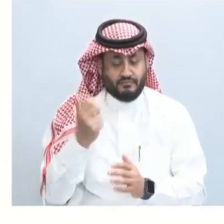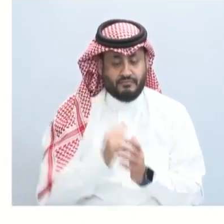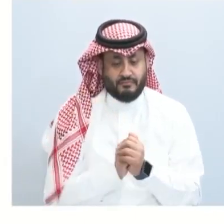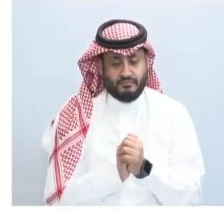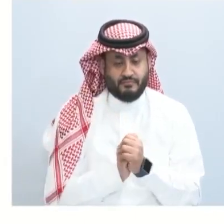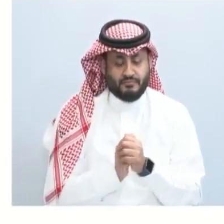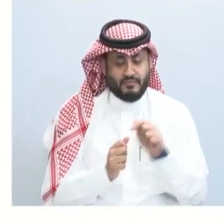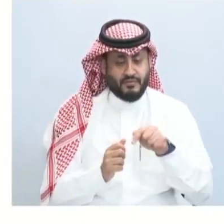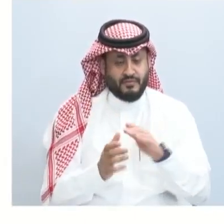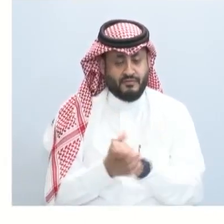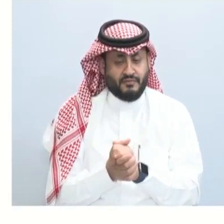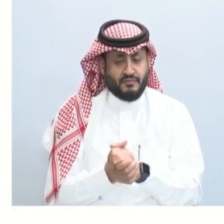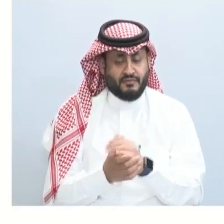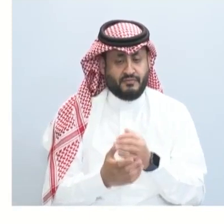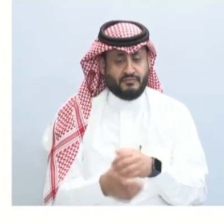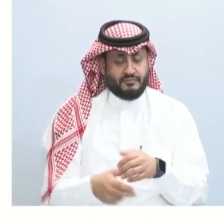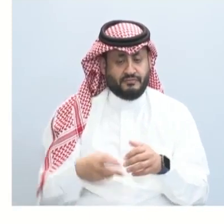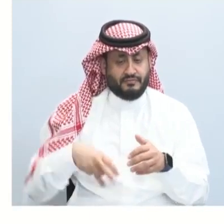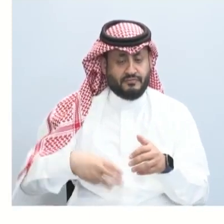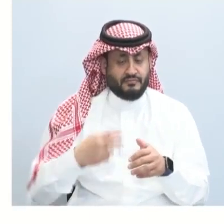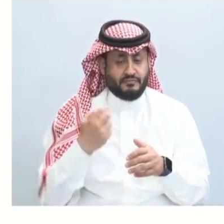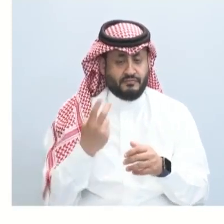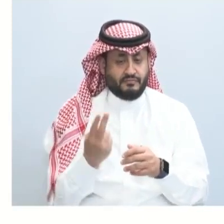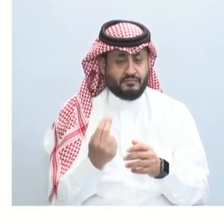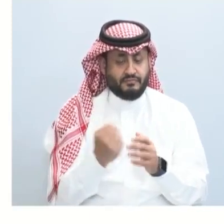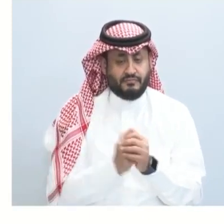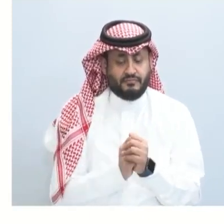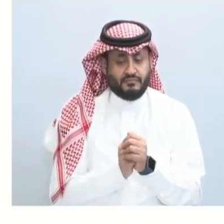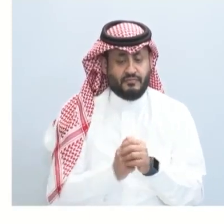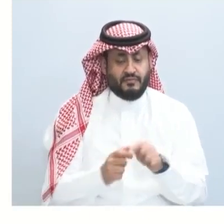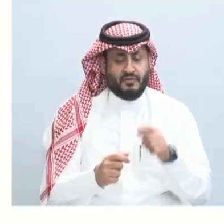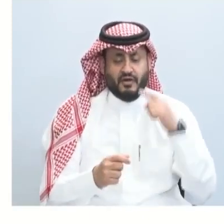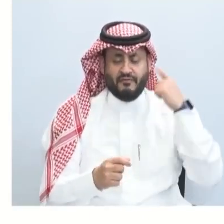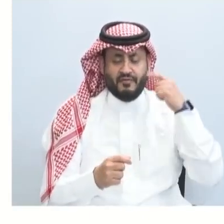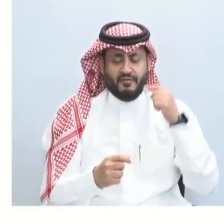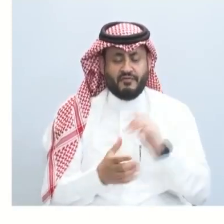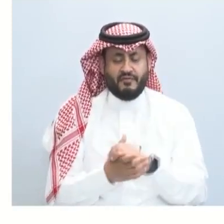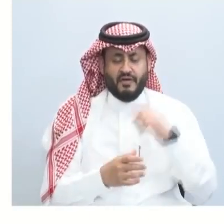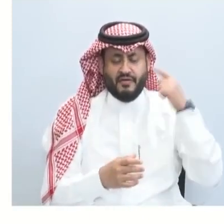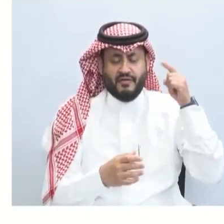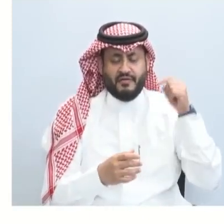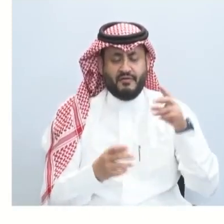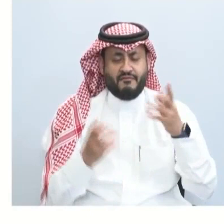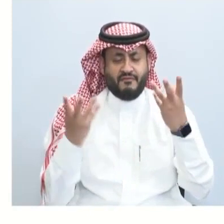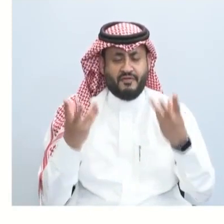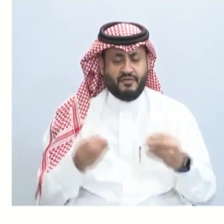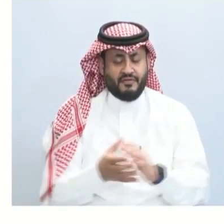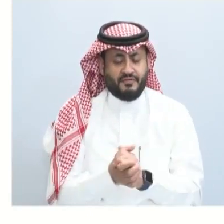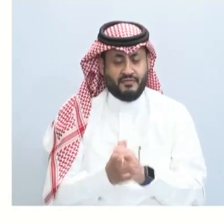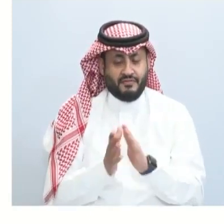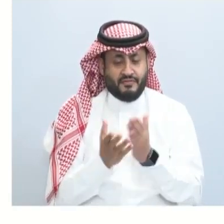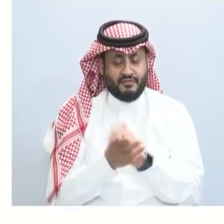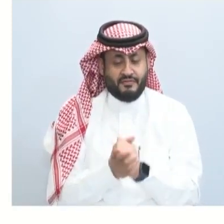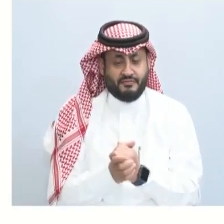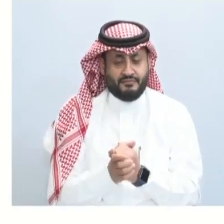inshallah we will cover unit 12, My Dream Vacation, reading and writing on page